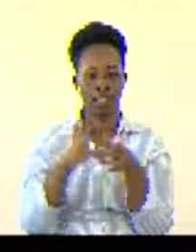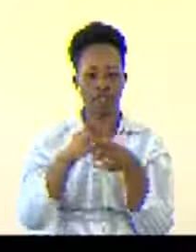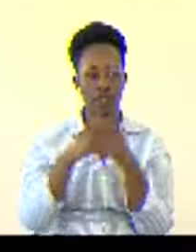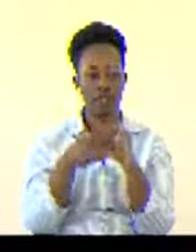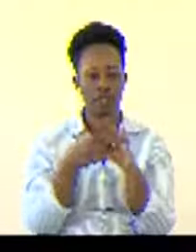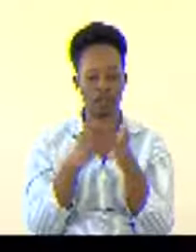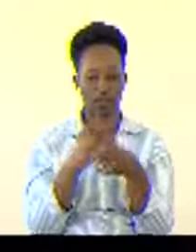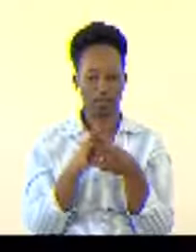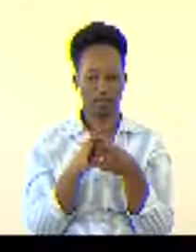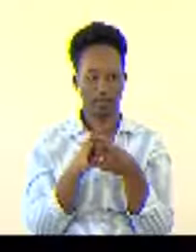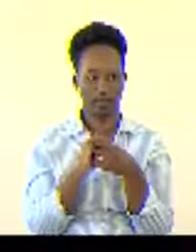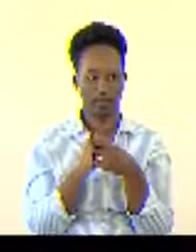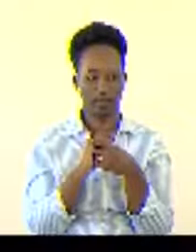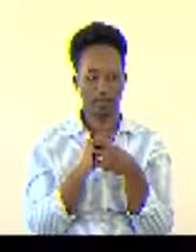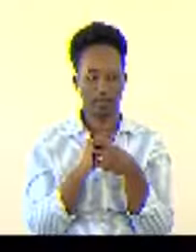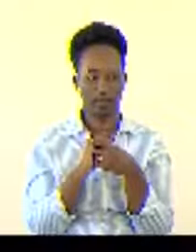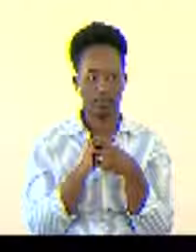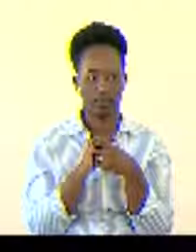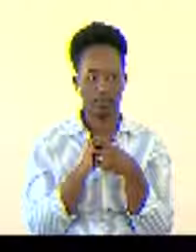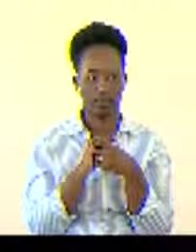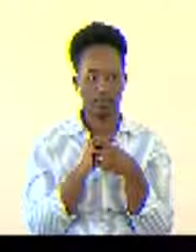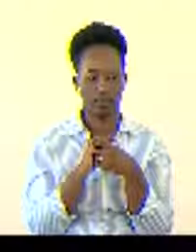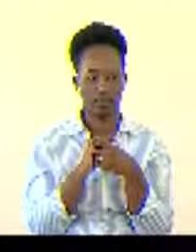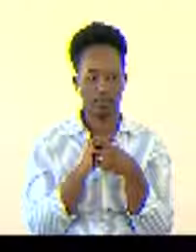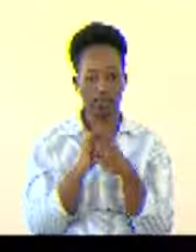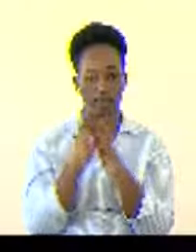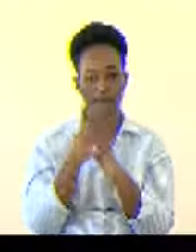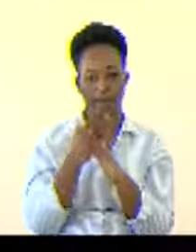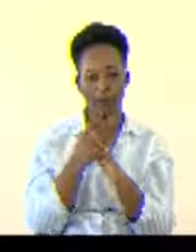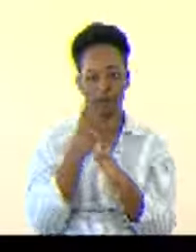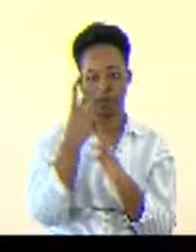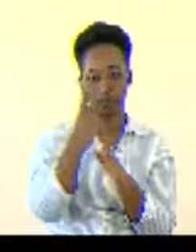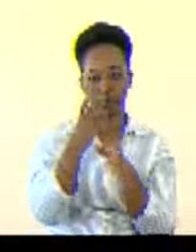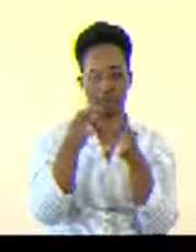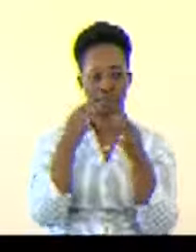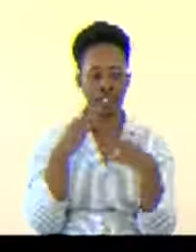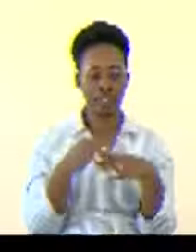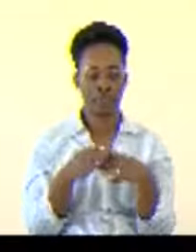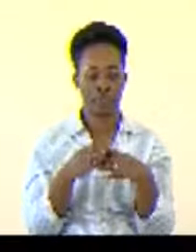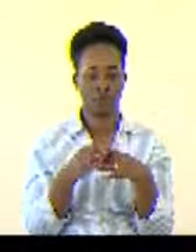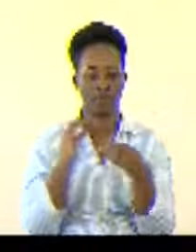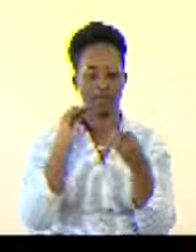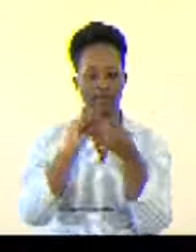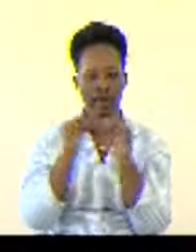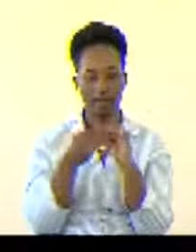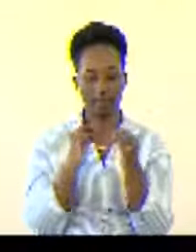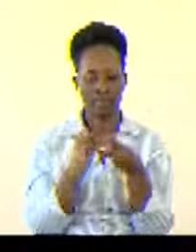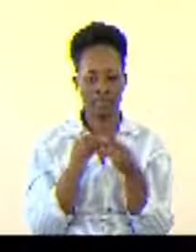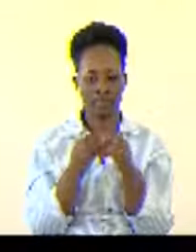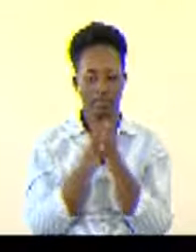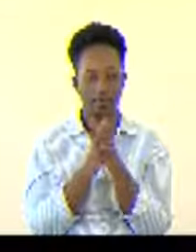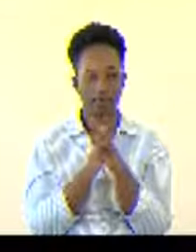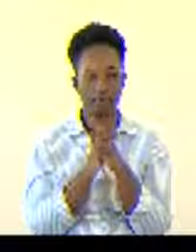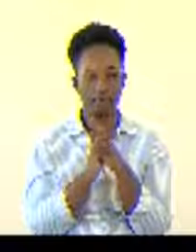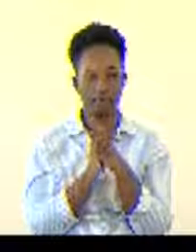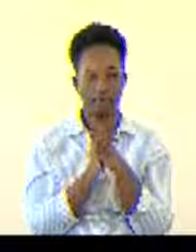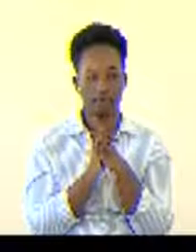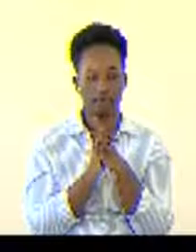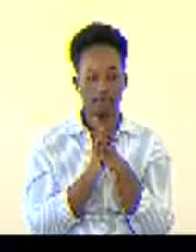relationship, that shows the relationship between two financial variables, between